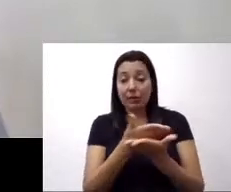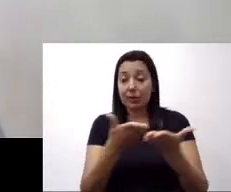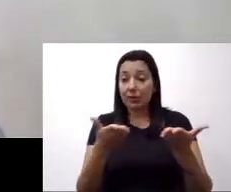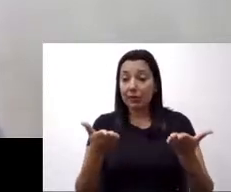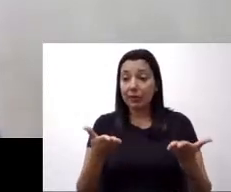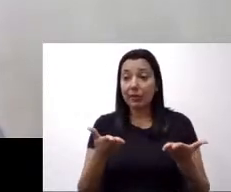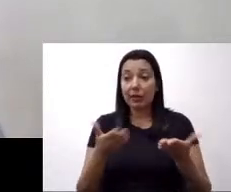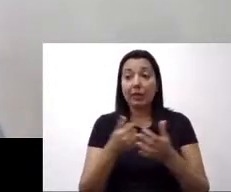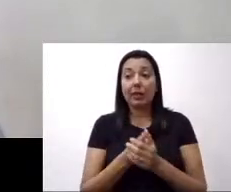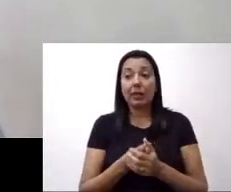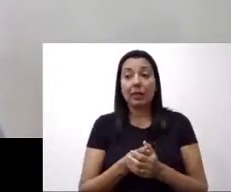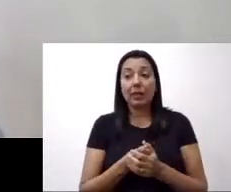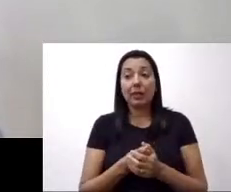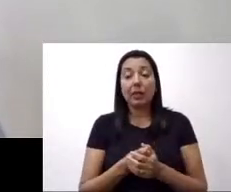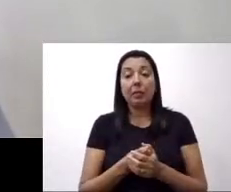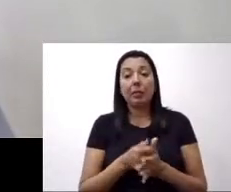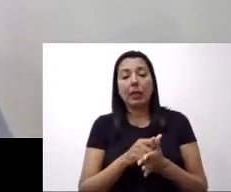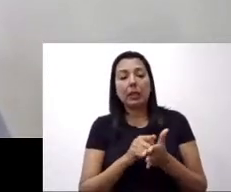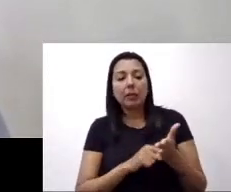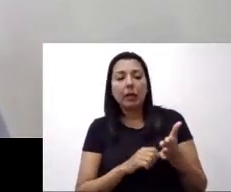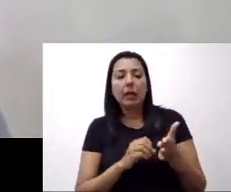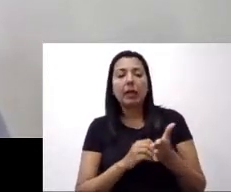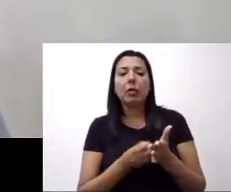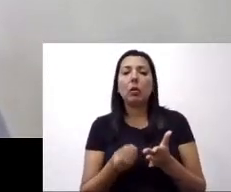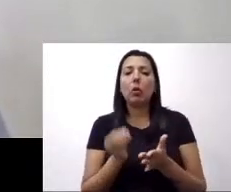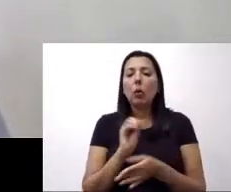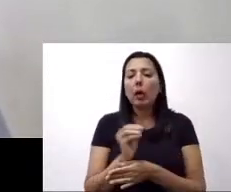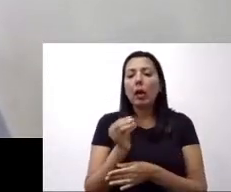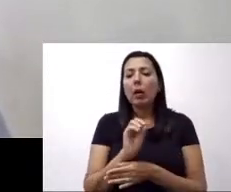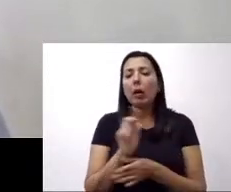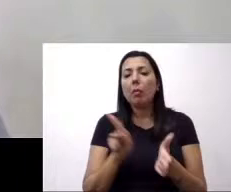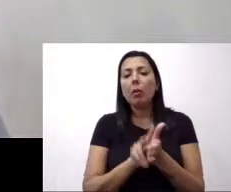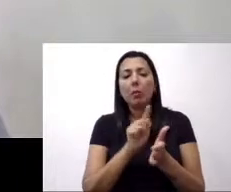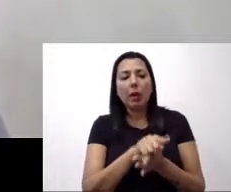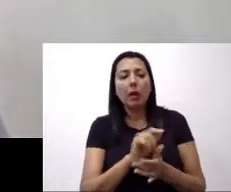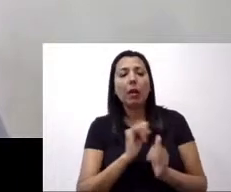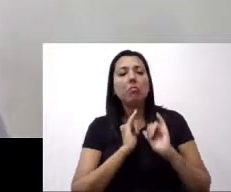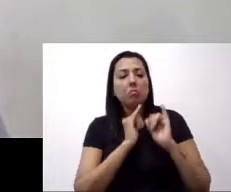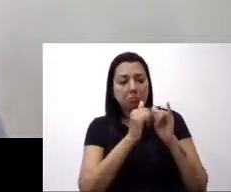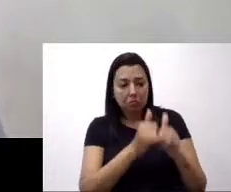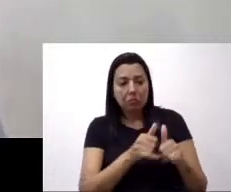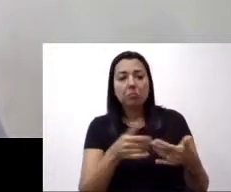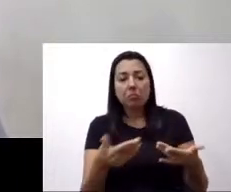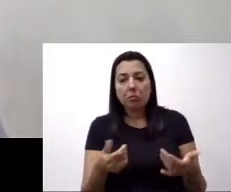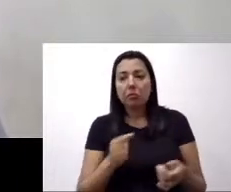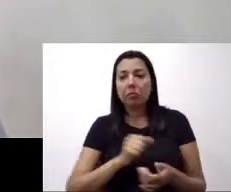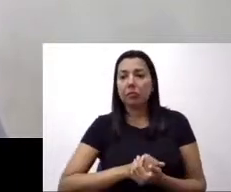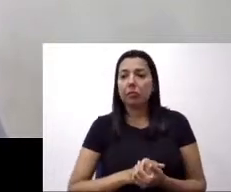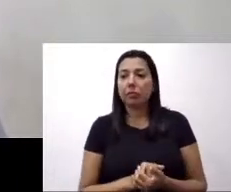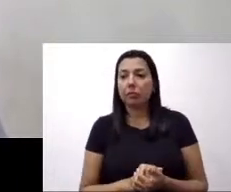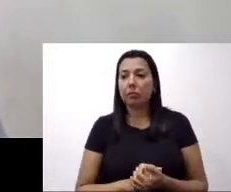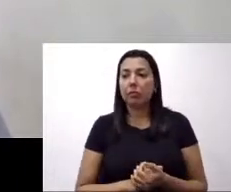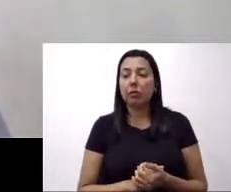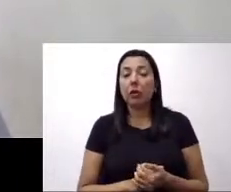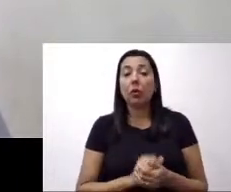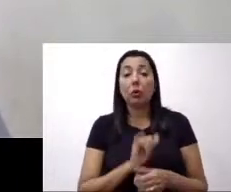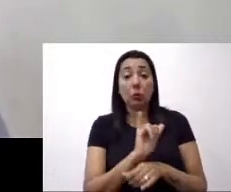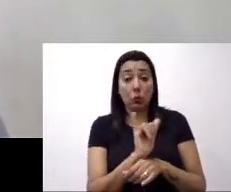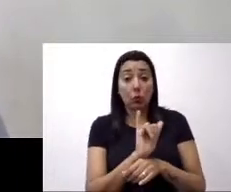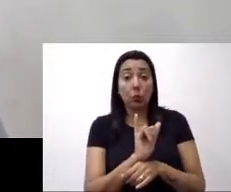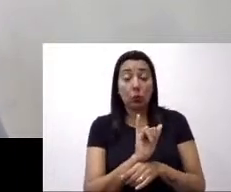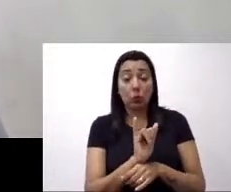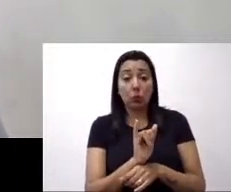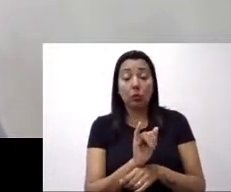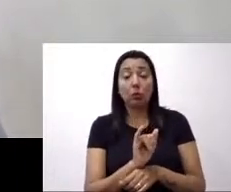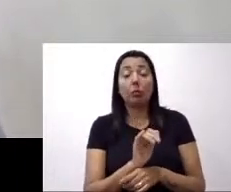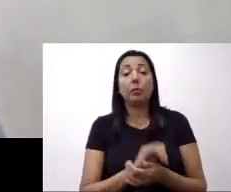activate the notifications ring bell on our YouTube channel of Labopi in order